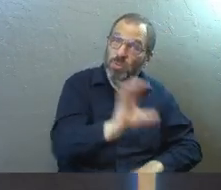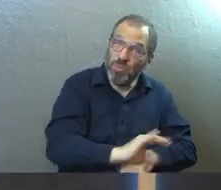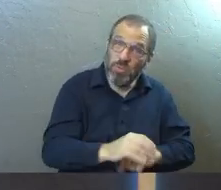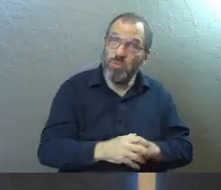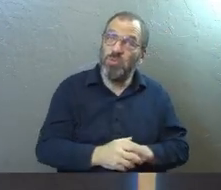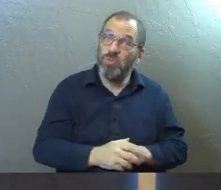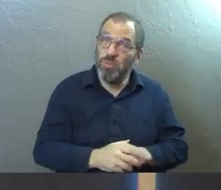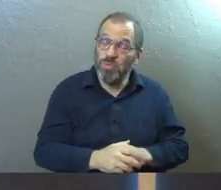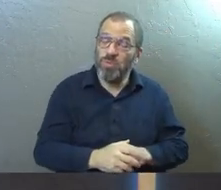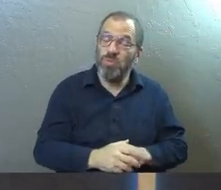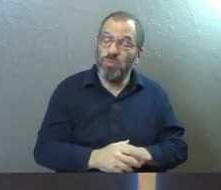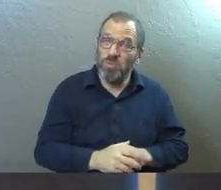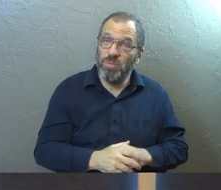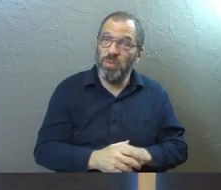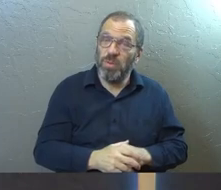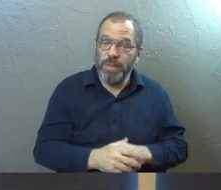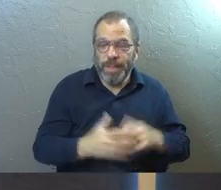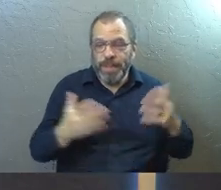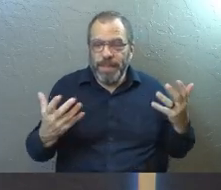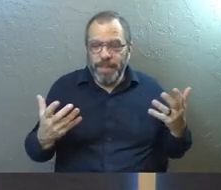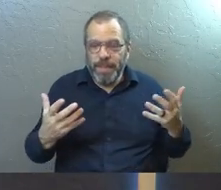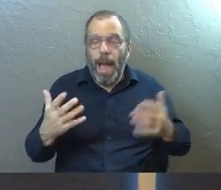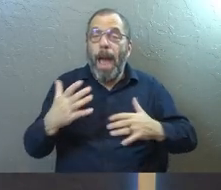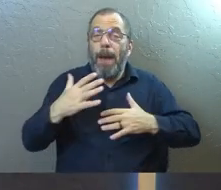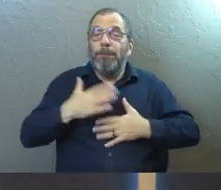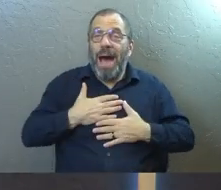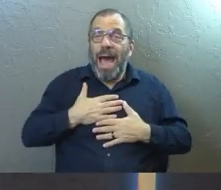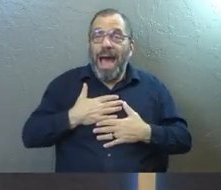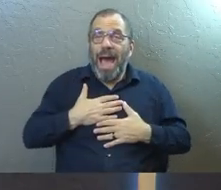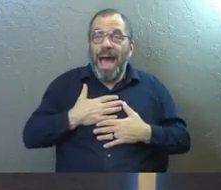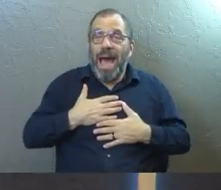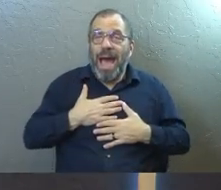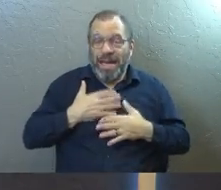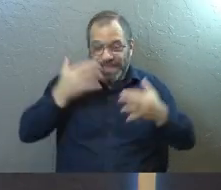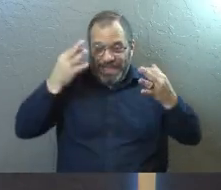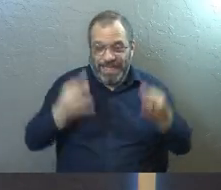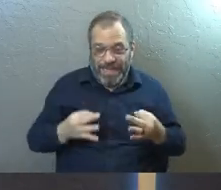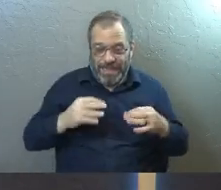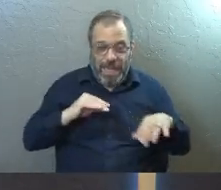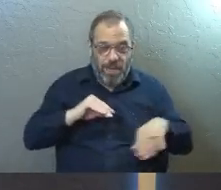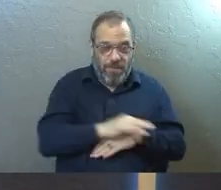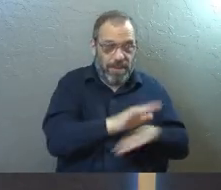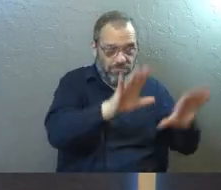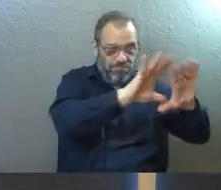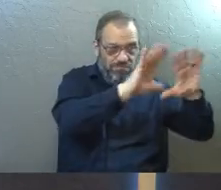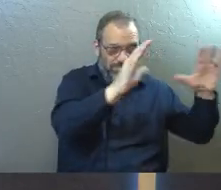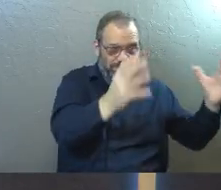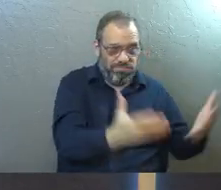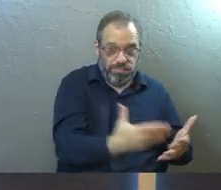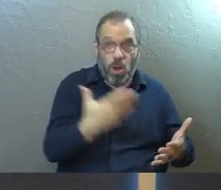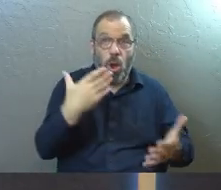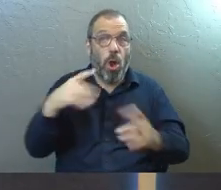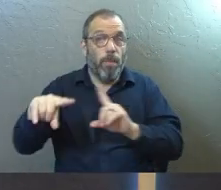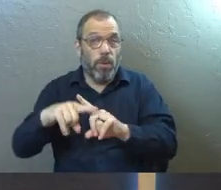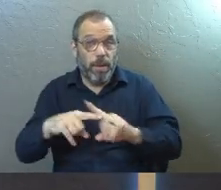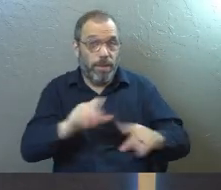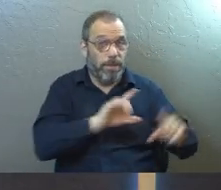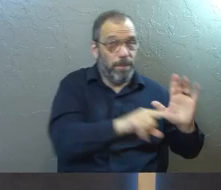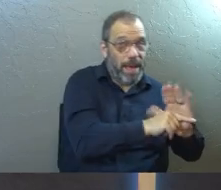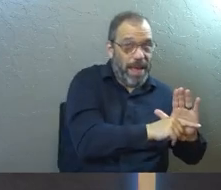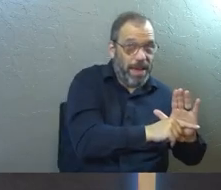parts of the body, as believers. My choices can have an impact on those around me, good and bad,